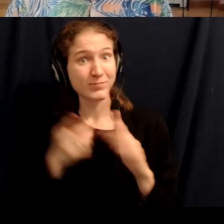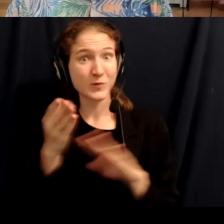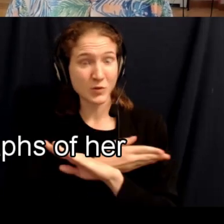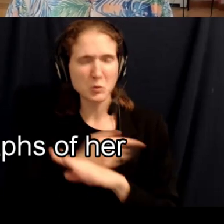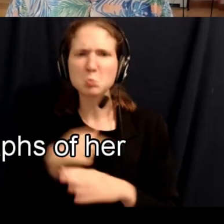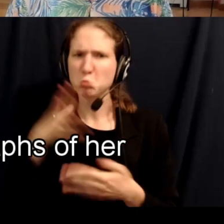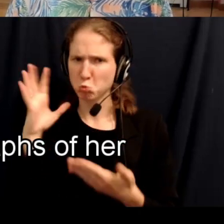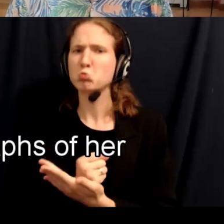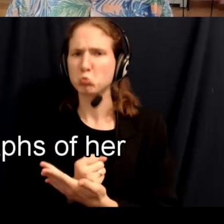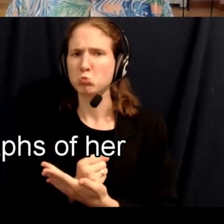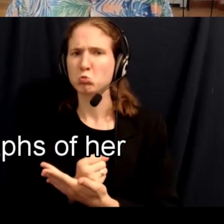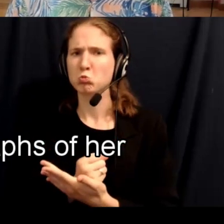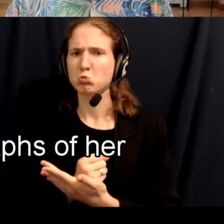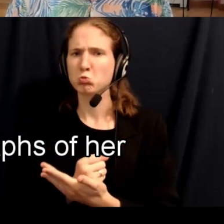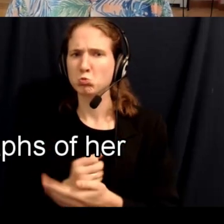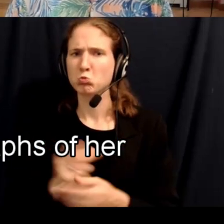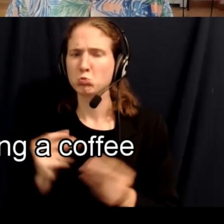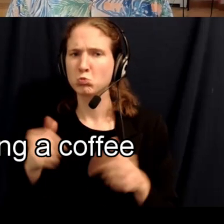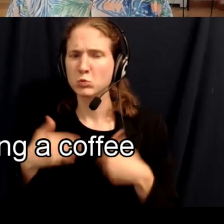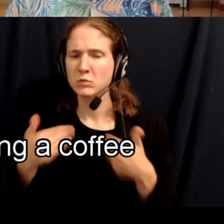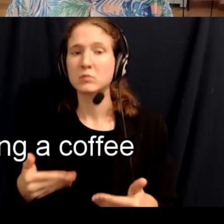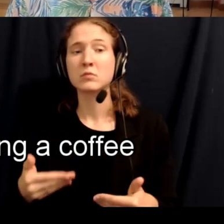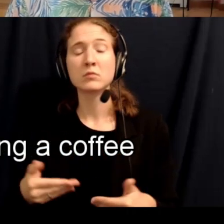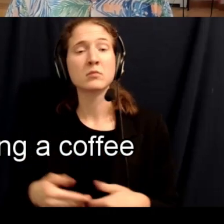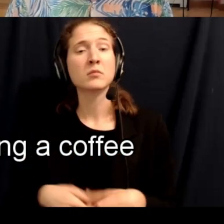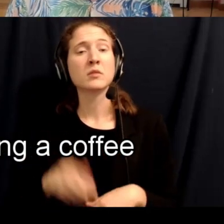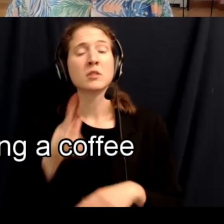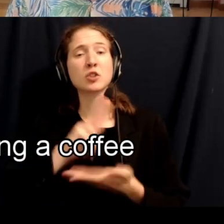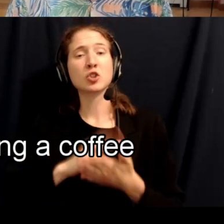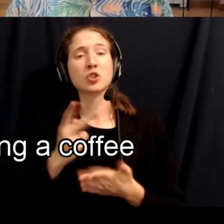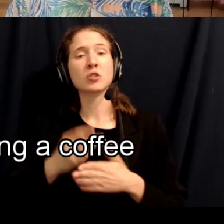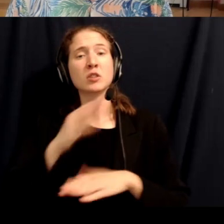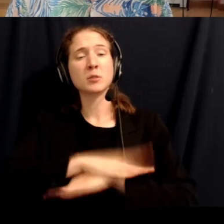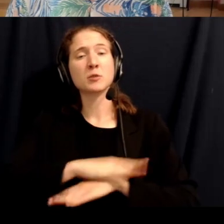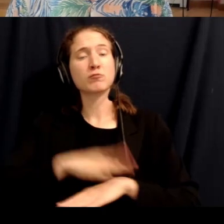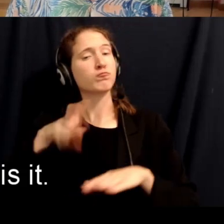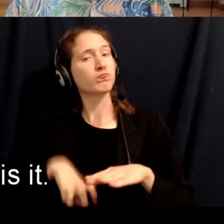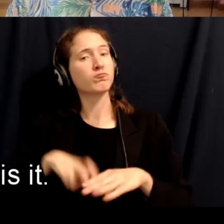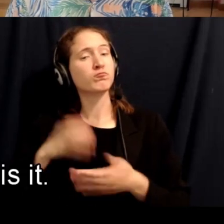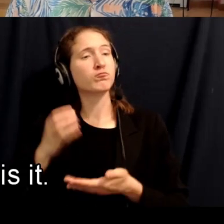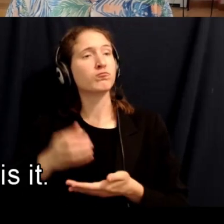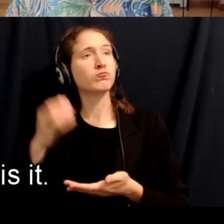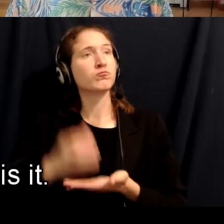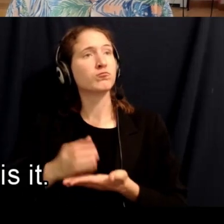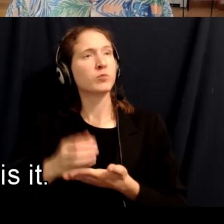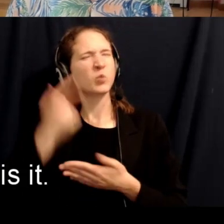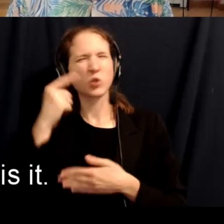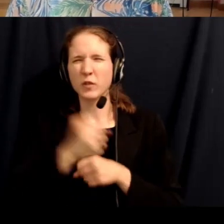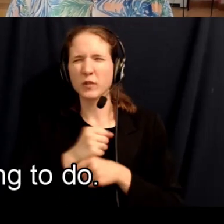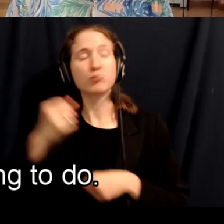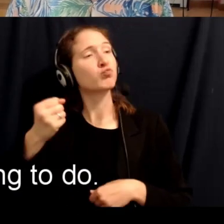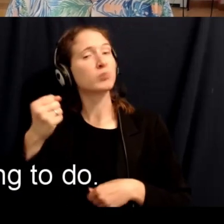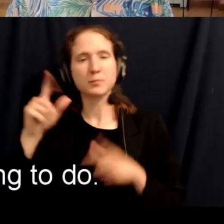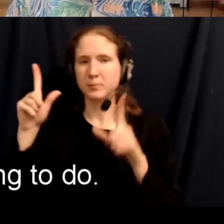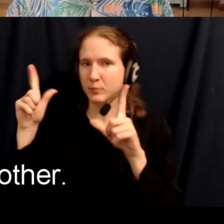it. So I took some photographs of her sitting at the kitchen table holding a coffee mug. So I said, this is it.